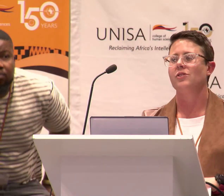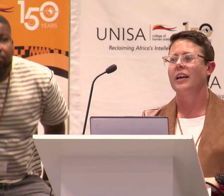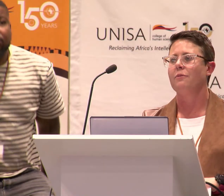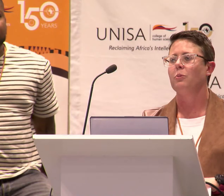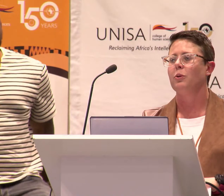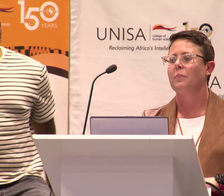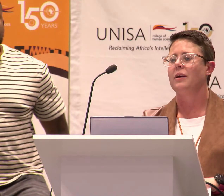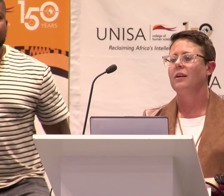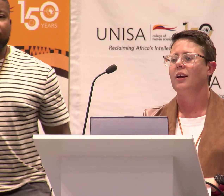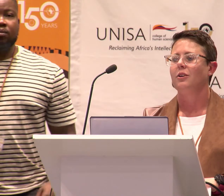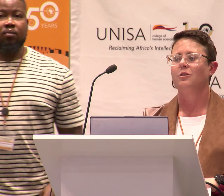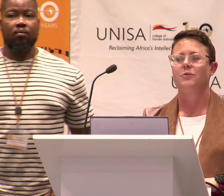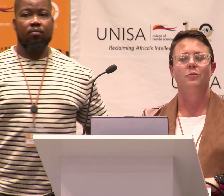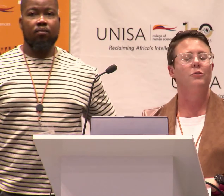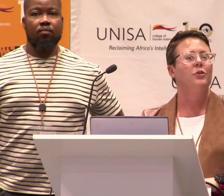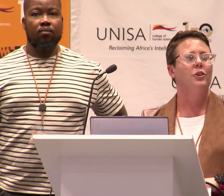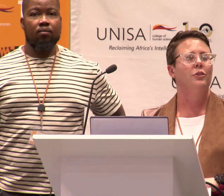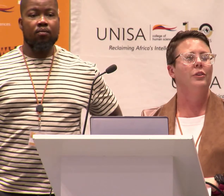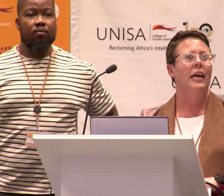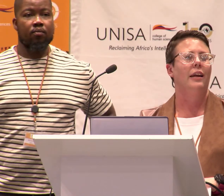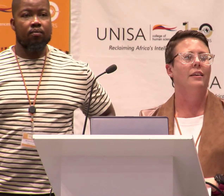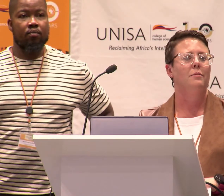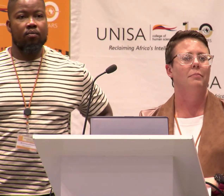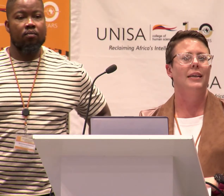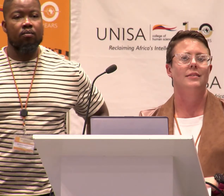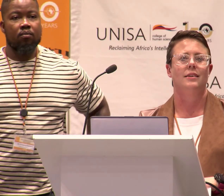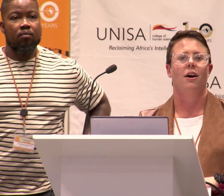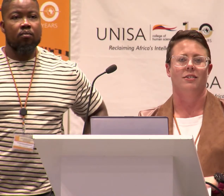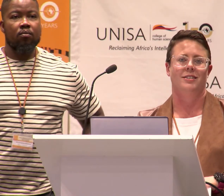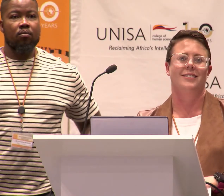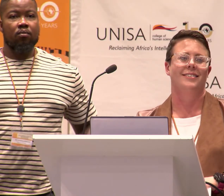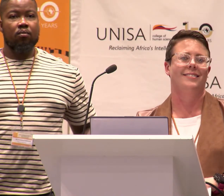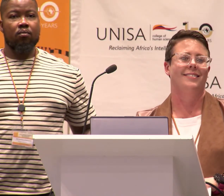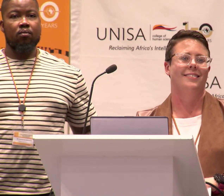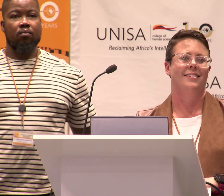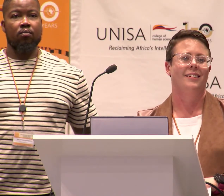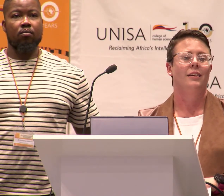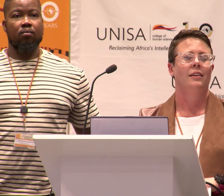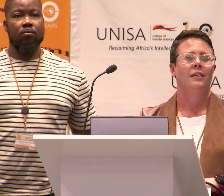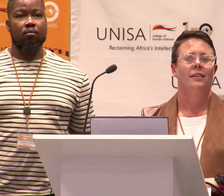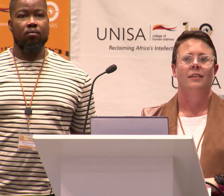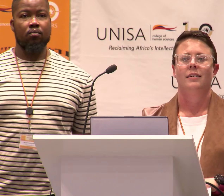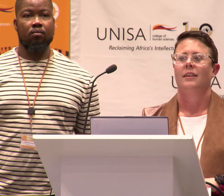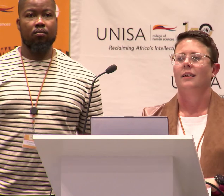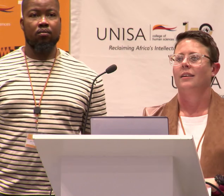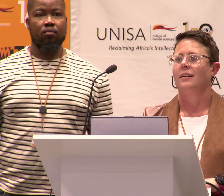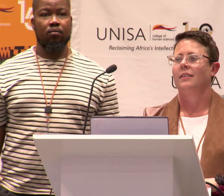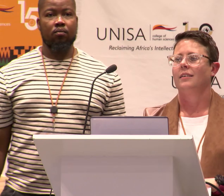you're wondering if it would be useful to you, then please ask.